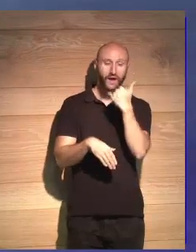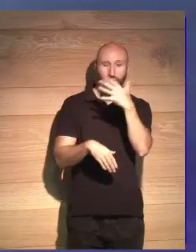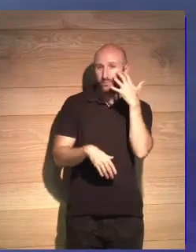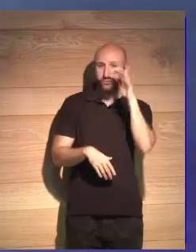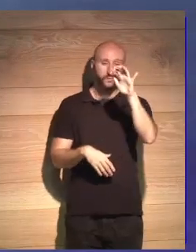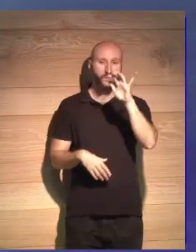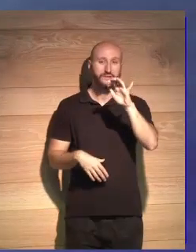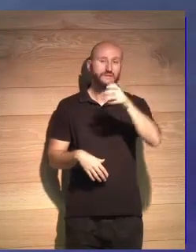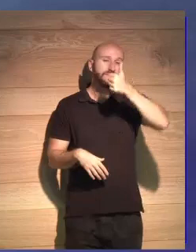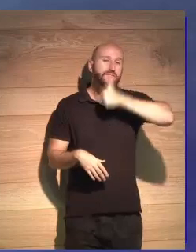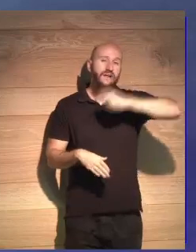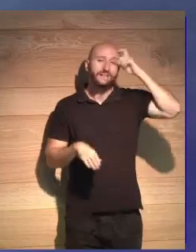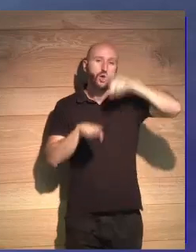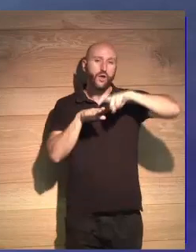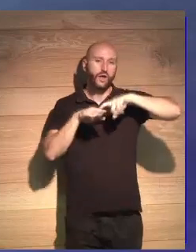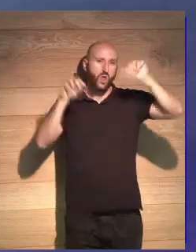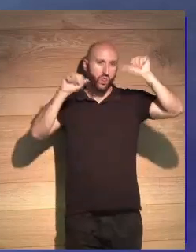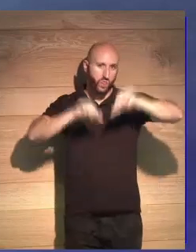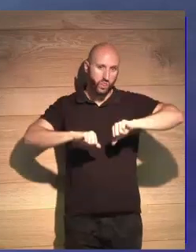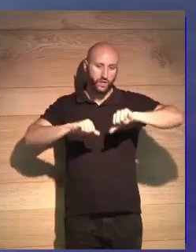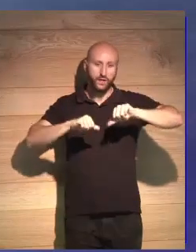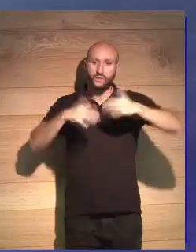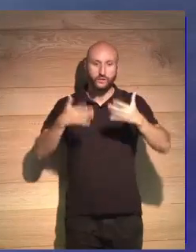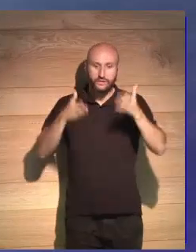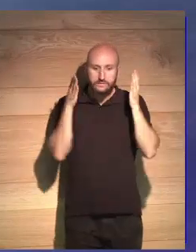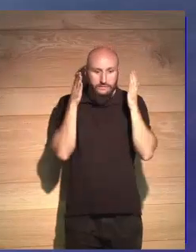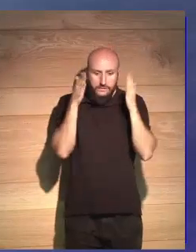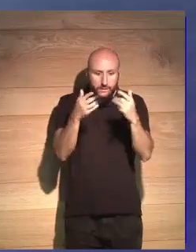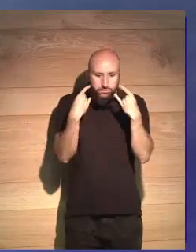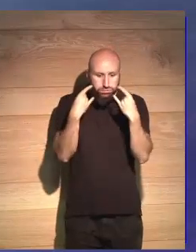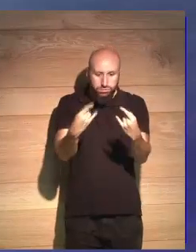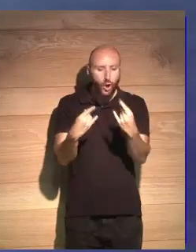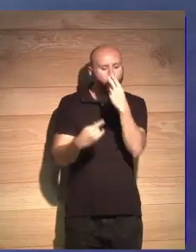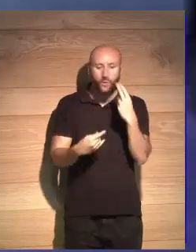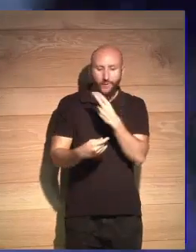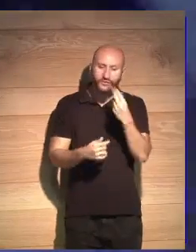a difference, the psychological resistance